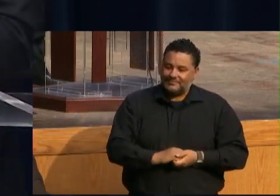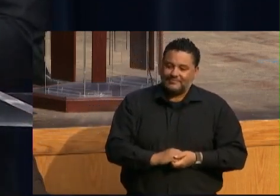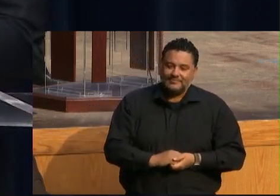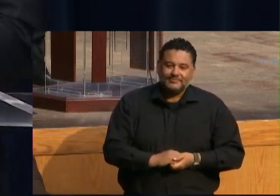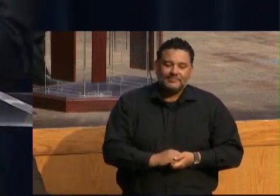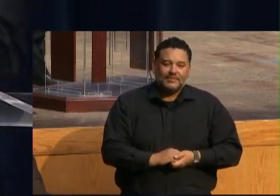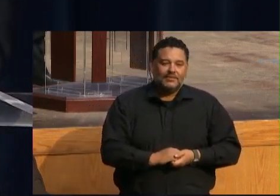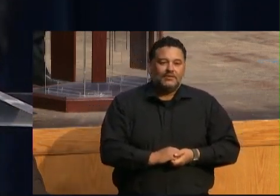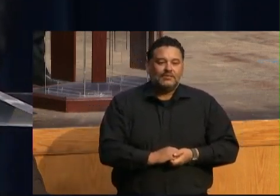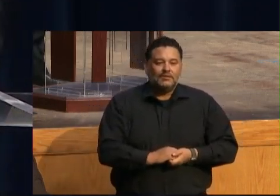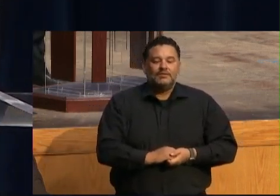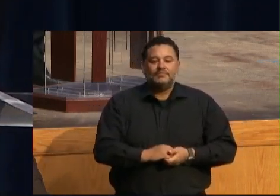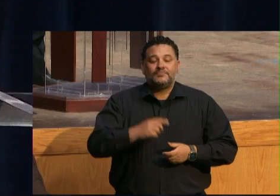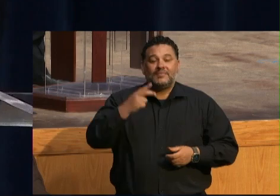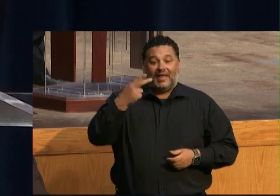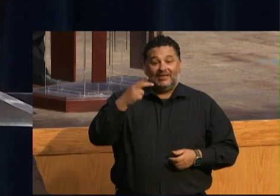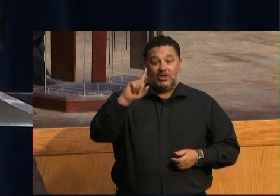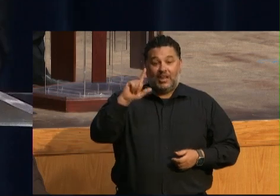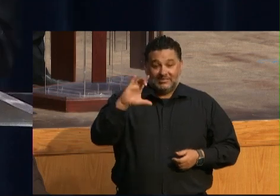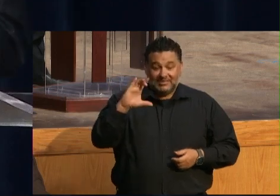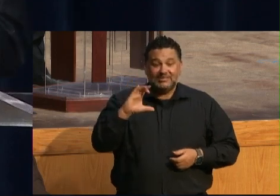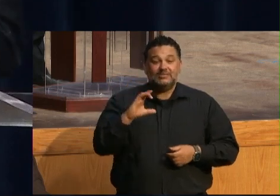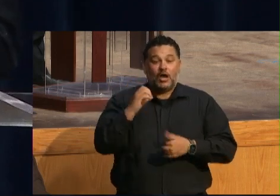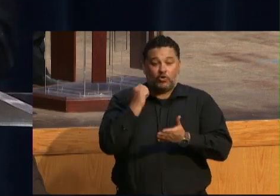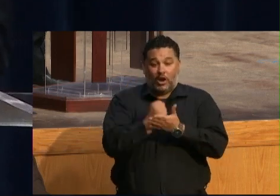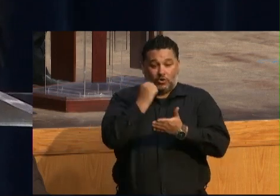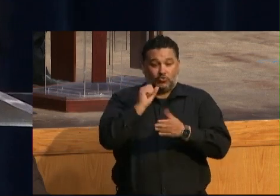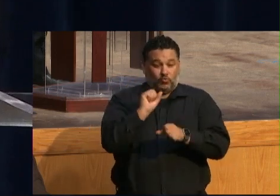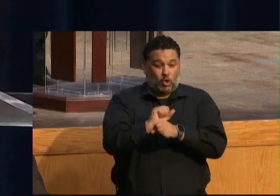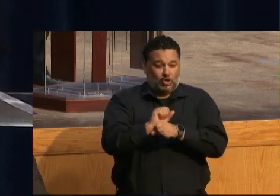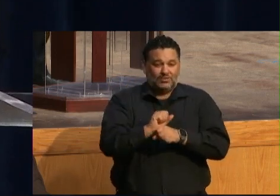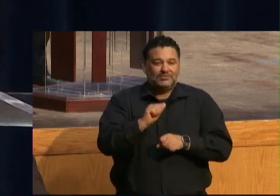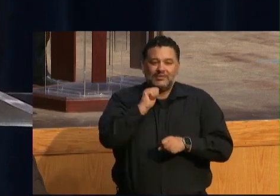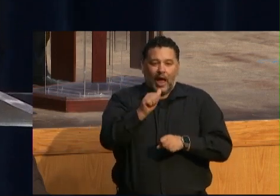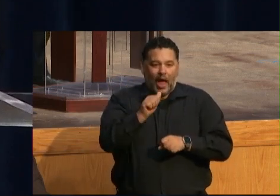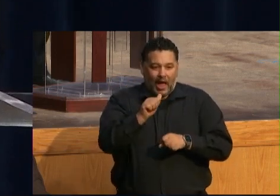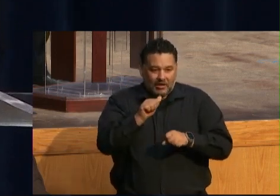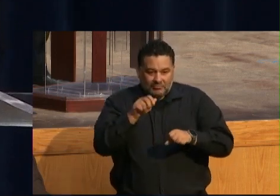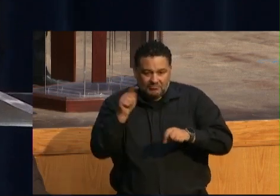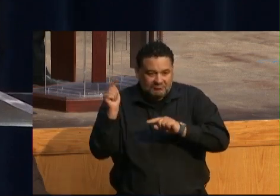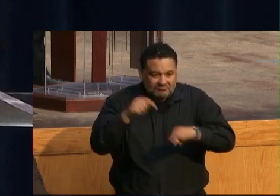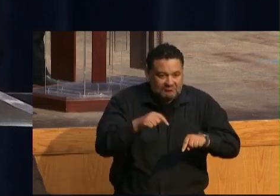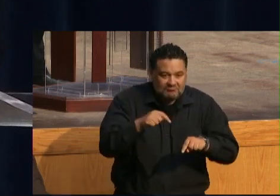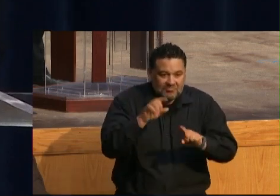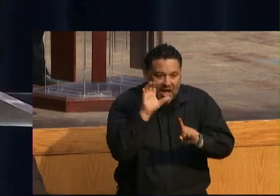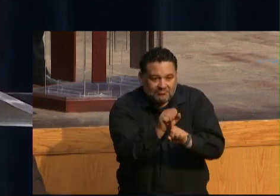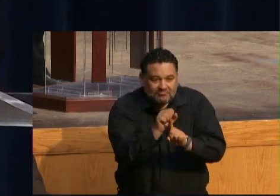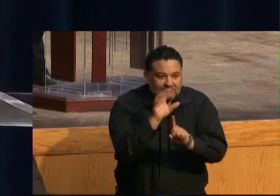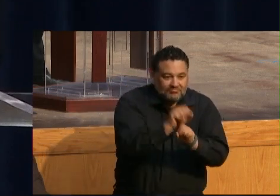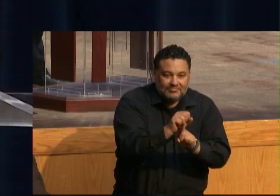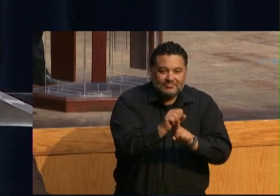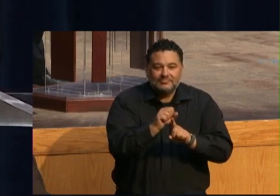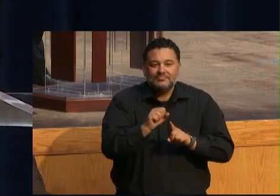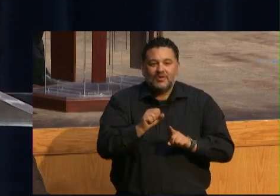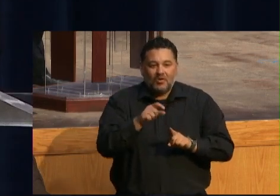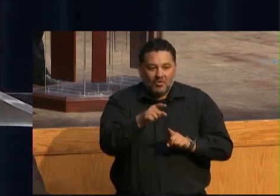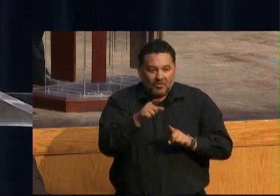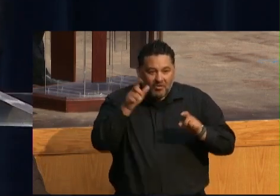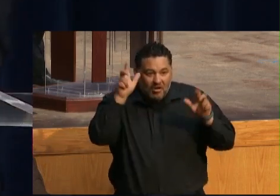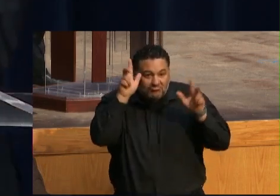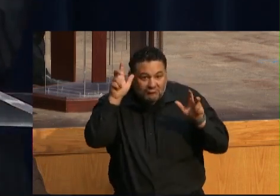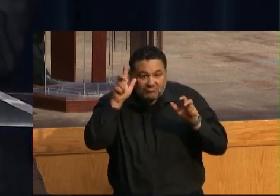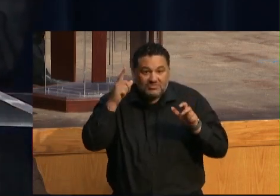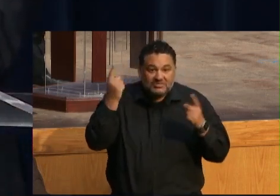So, you know, the HLC accreditation work, it's not a gotcha. They're not here to see whether we're up to anything nefarious or anything like